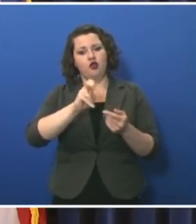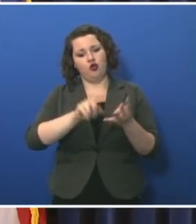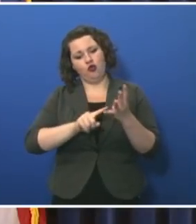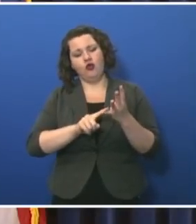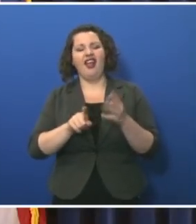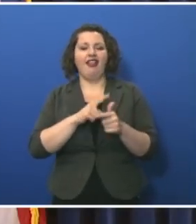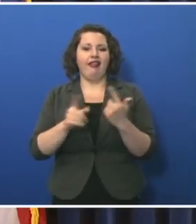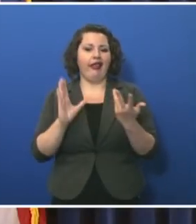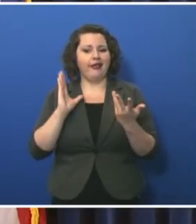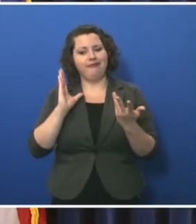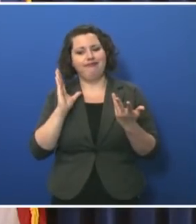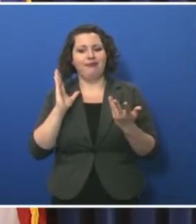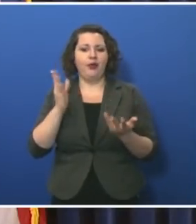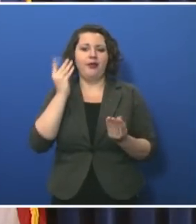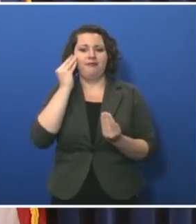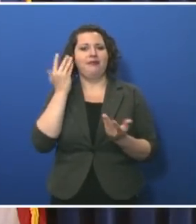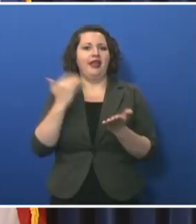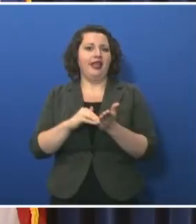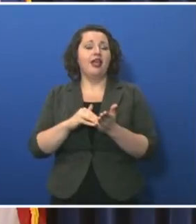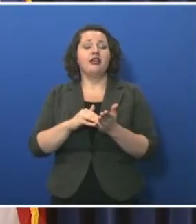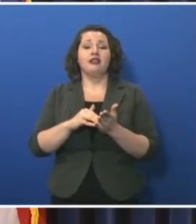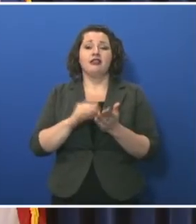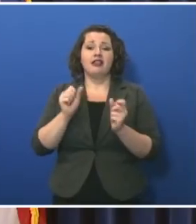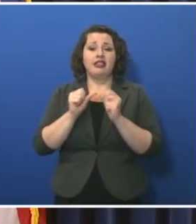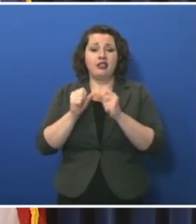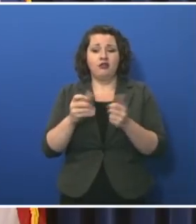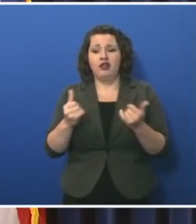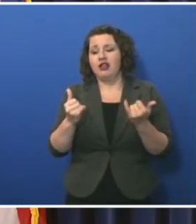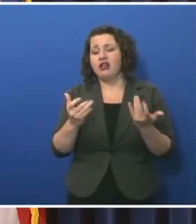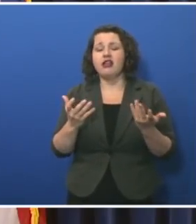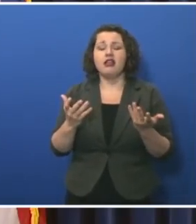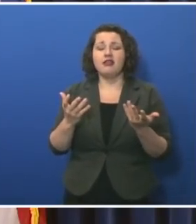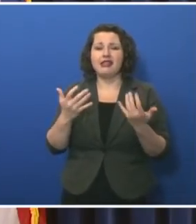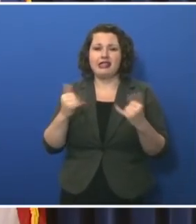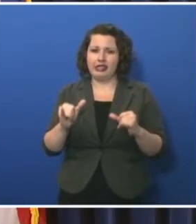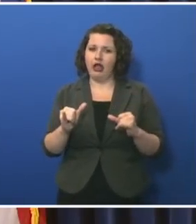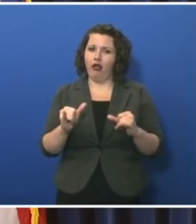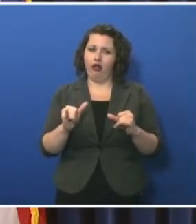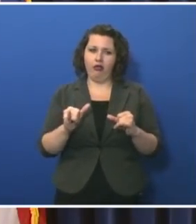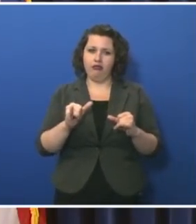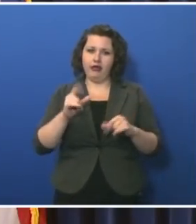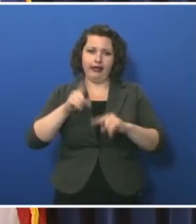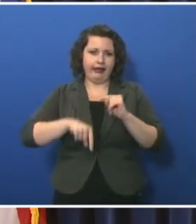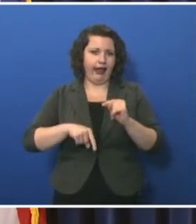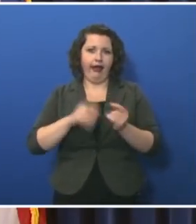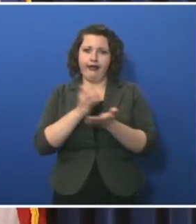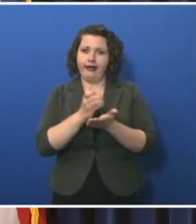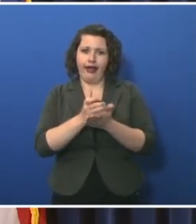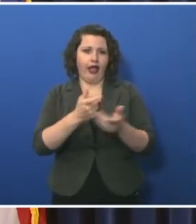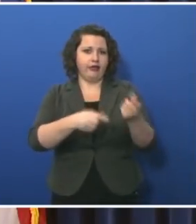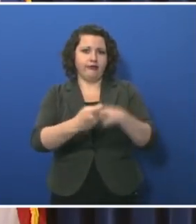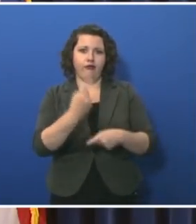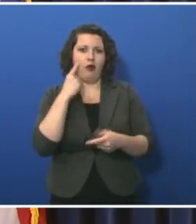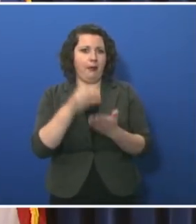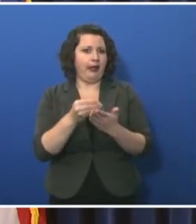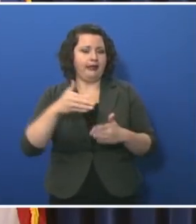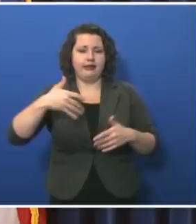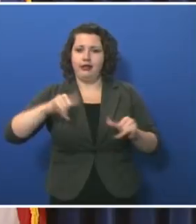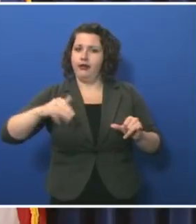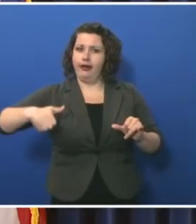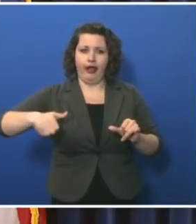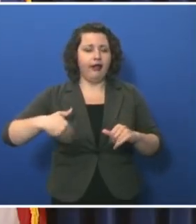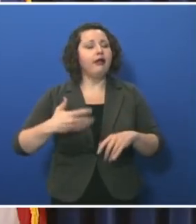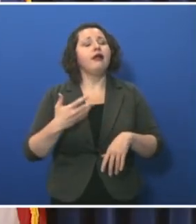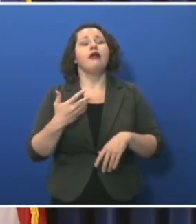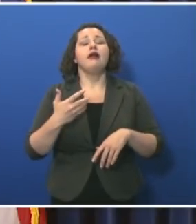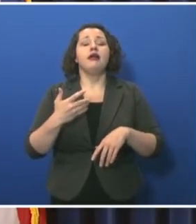time. So we continue right now, it's still in effect. We'll continue to revisit some of the regulatory requirements that have been lifted